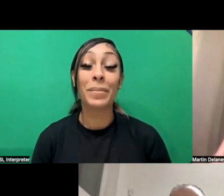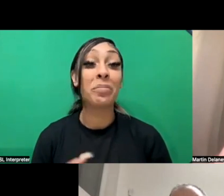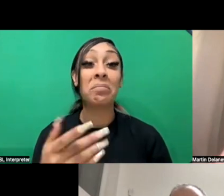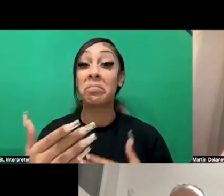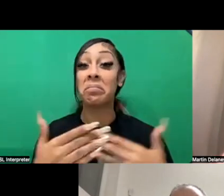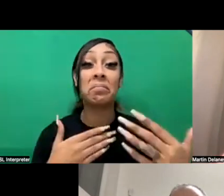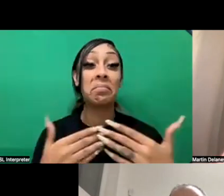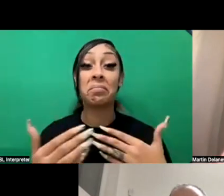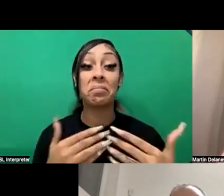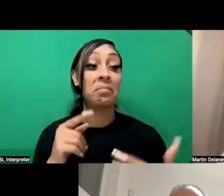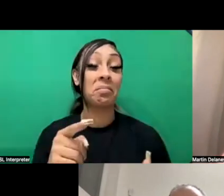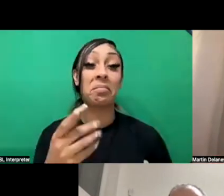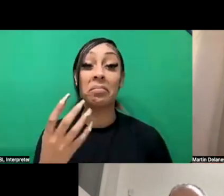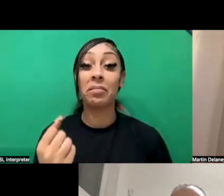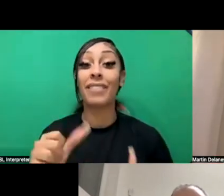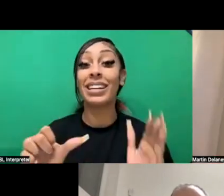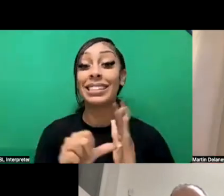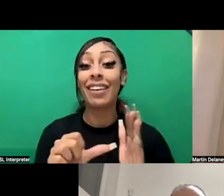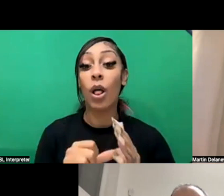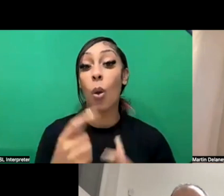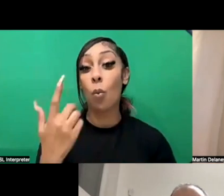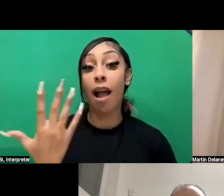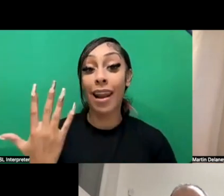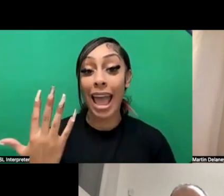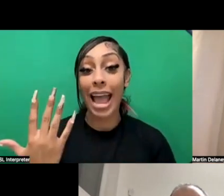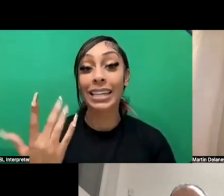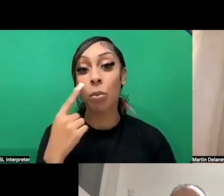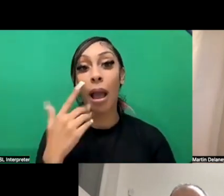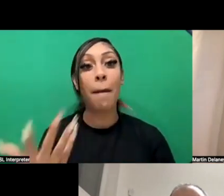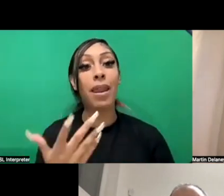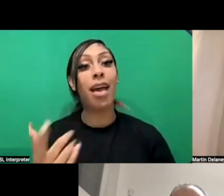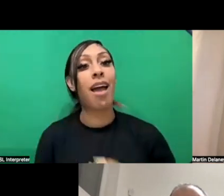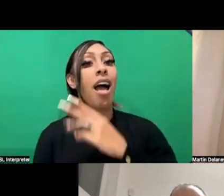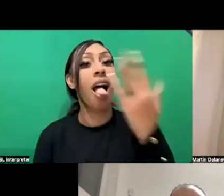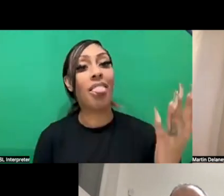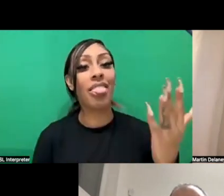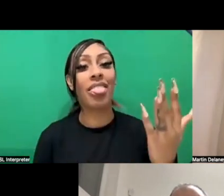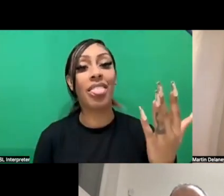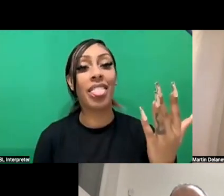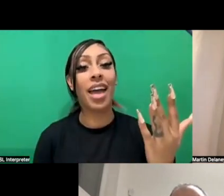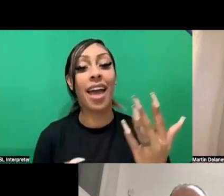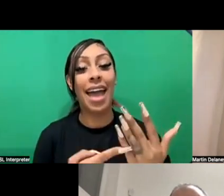if you have a difficulty in one hand, for example, but you can play solos with one hand.